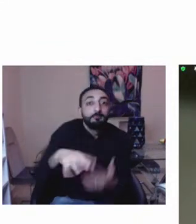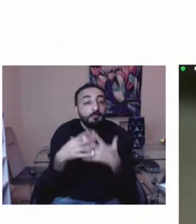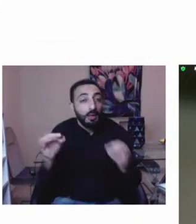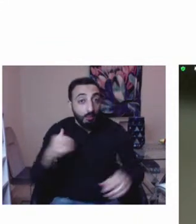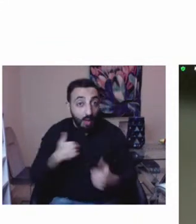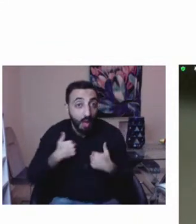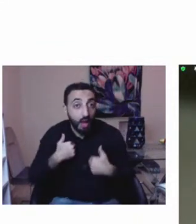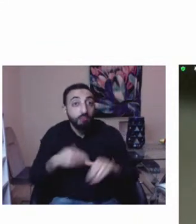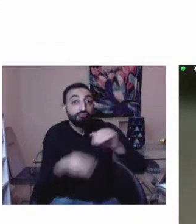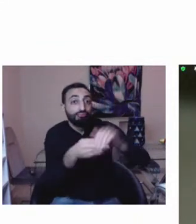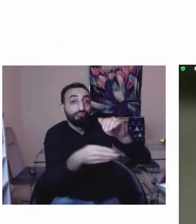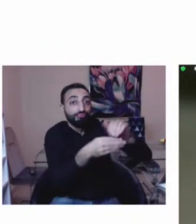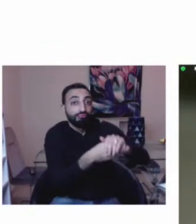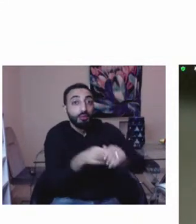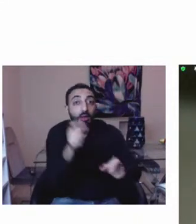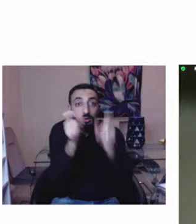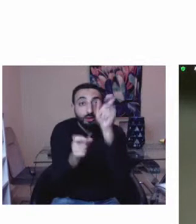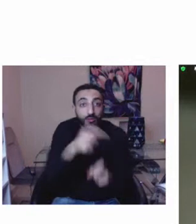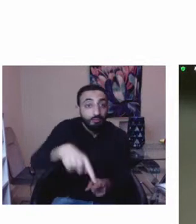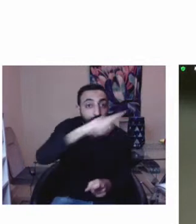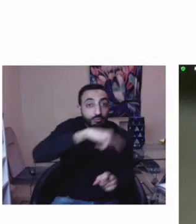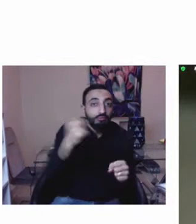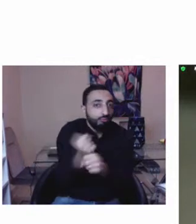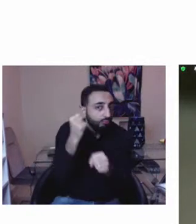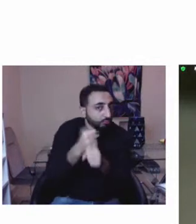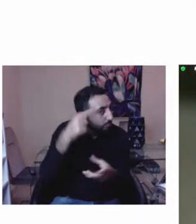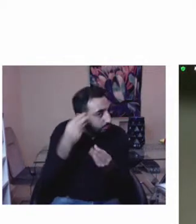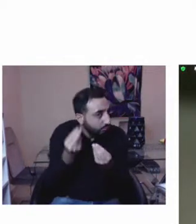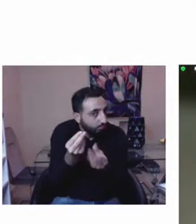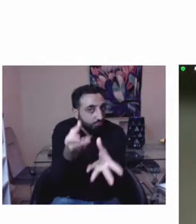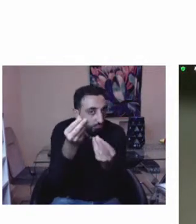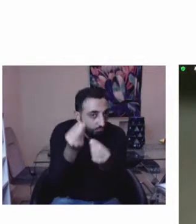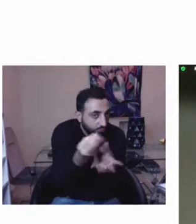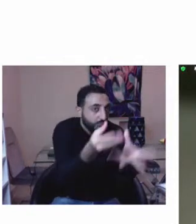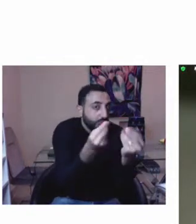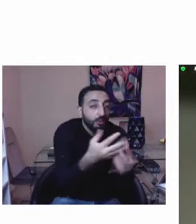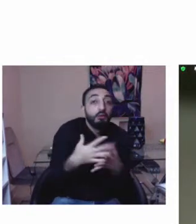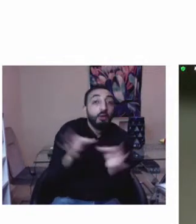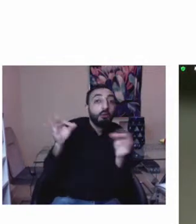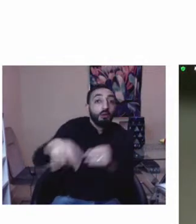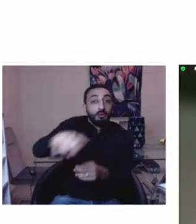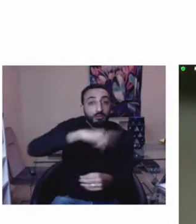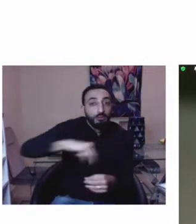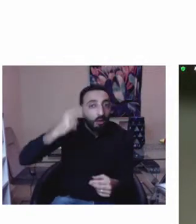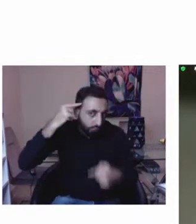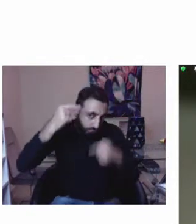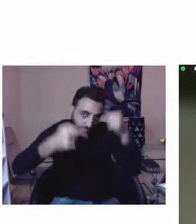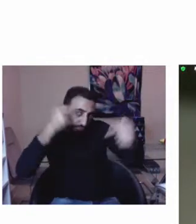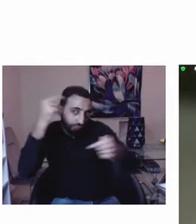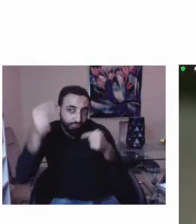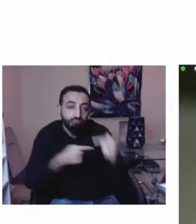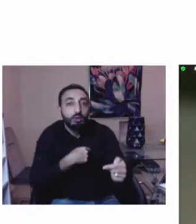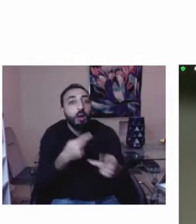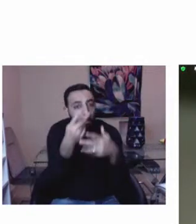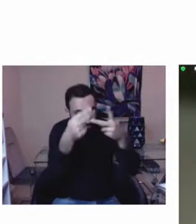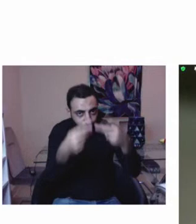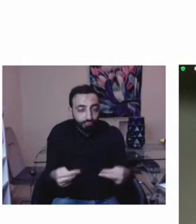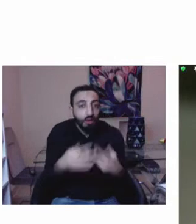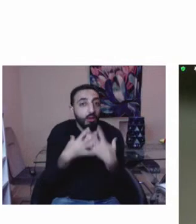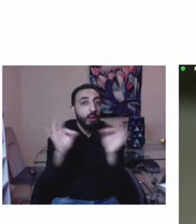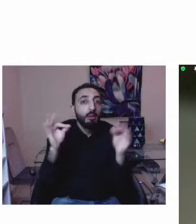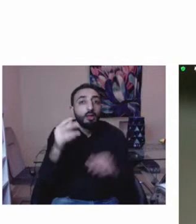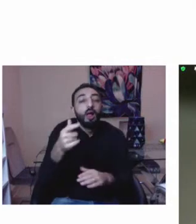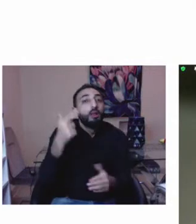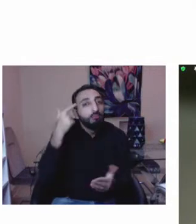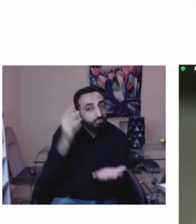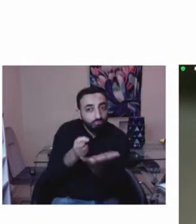those into global policymaking at various global events. And by doing that, also increase the visibility of the work